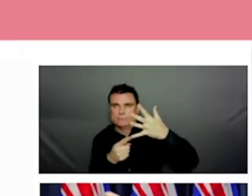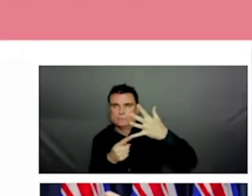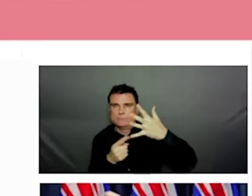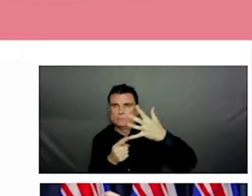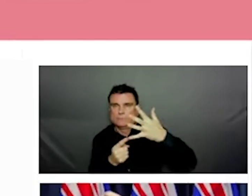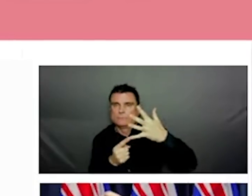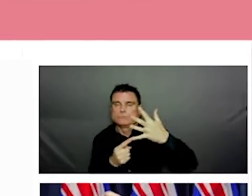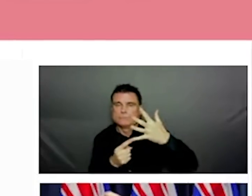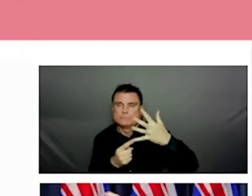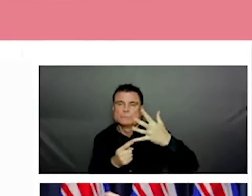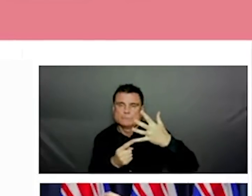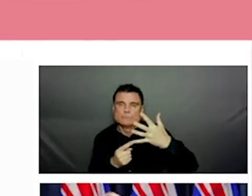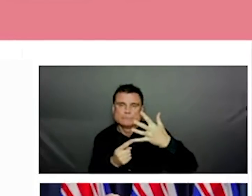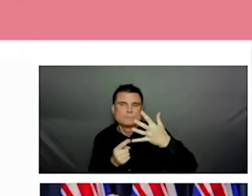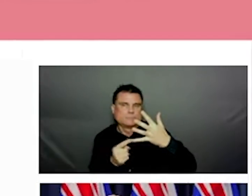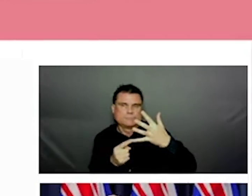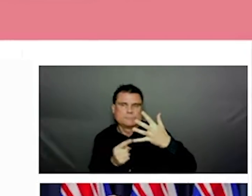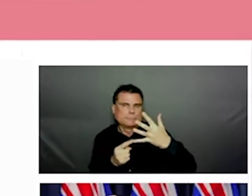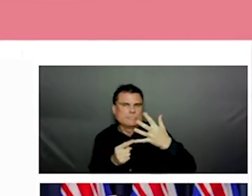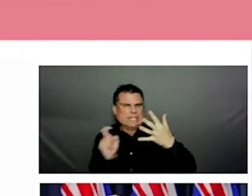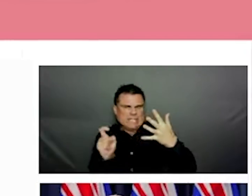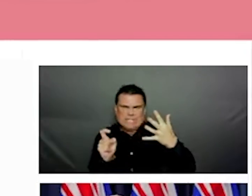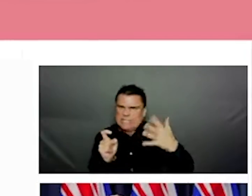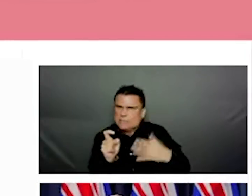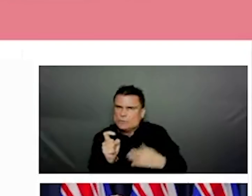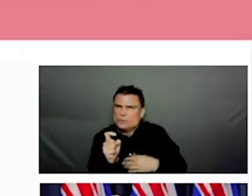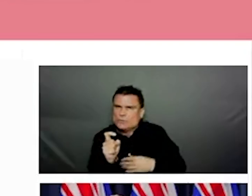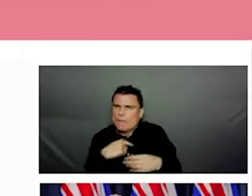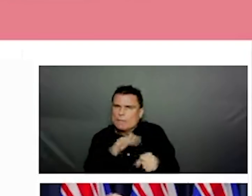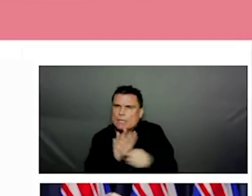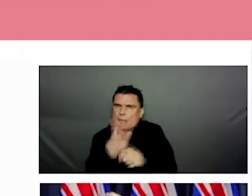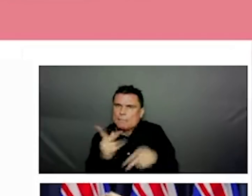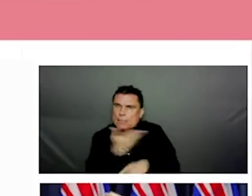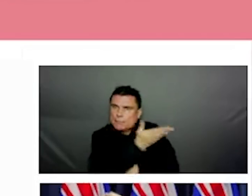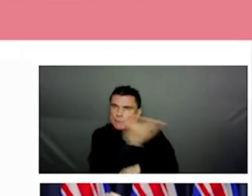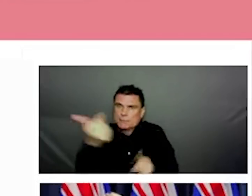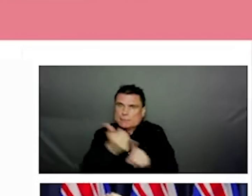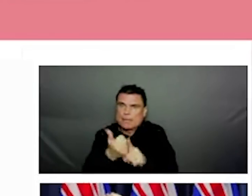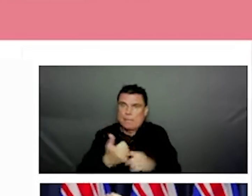be off because they have been exposed. So it is important